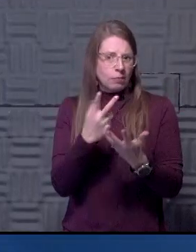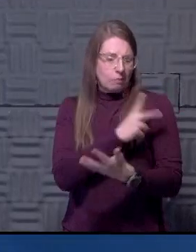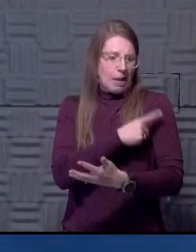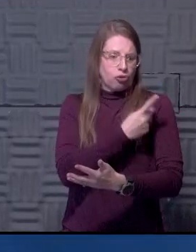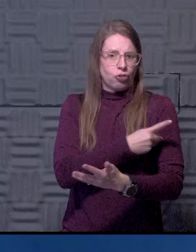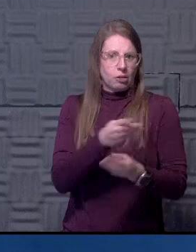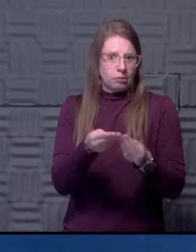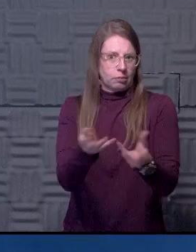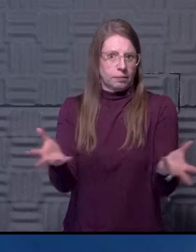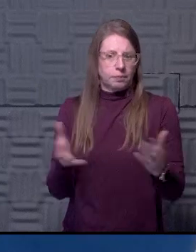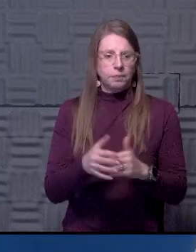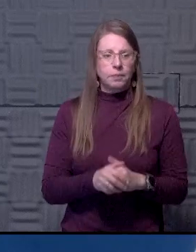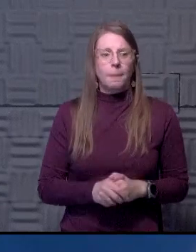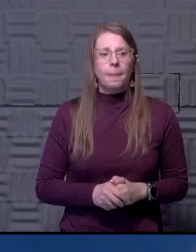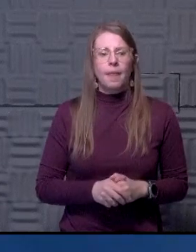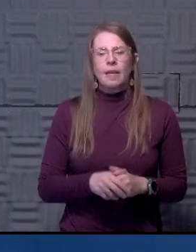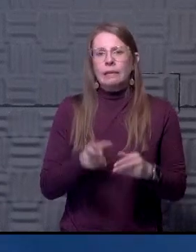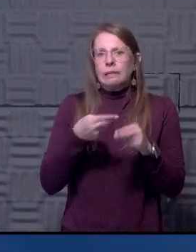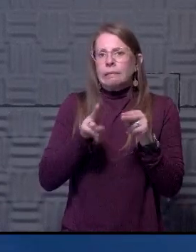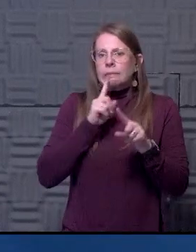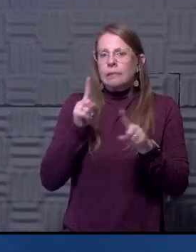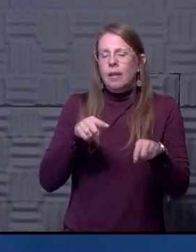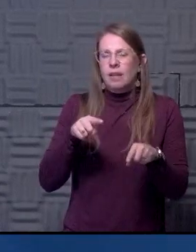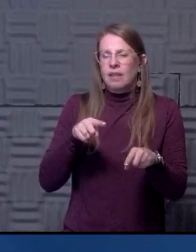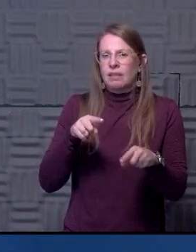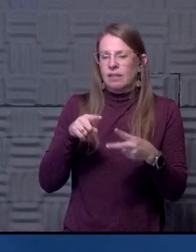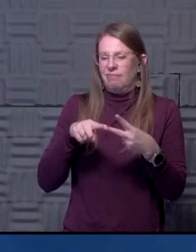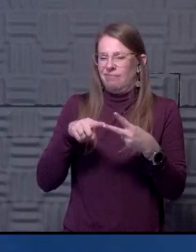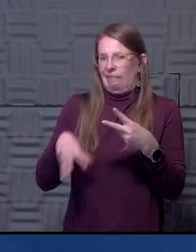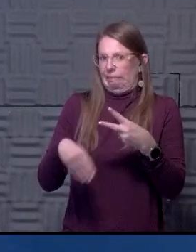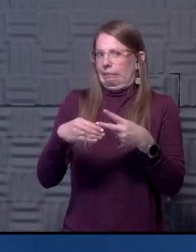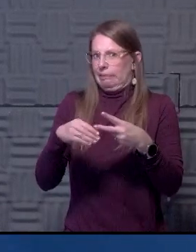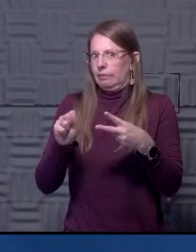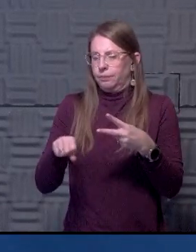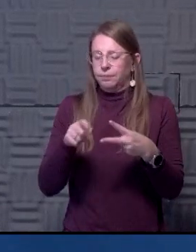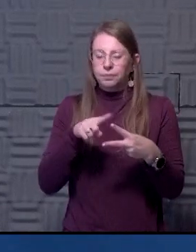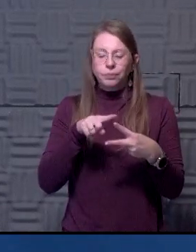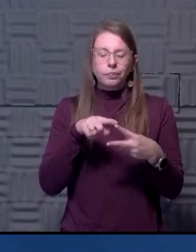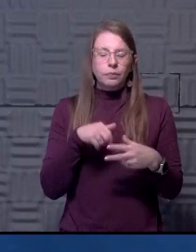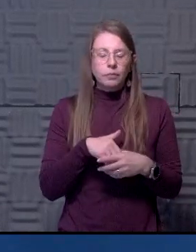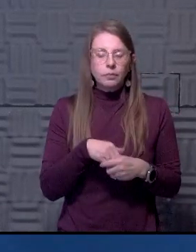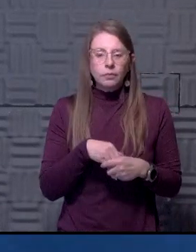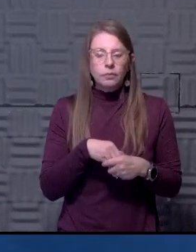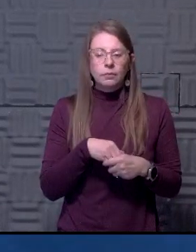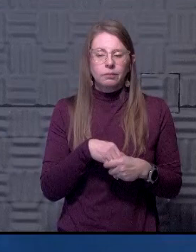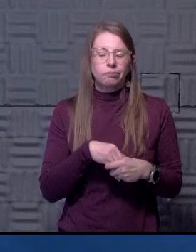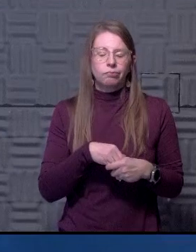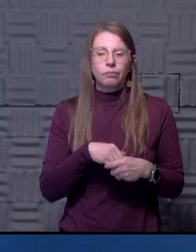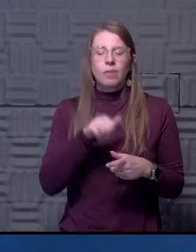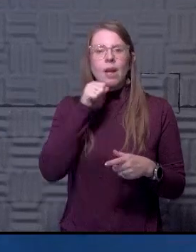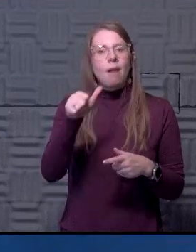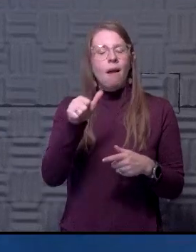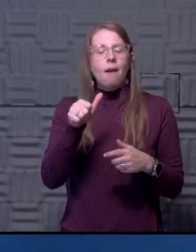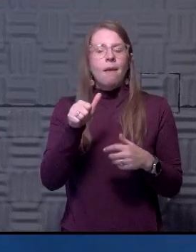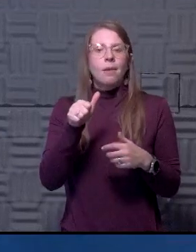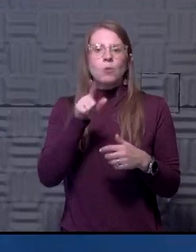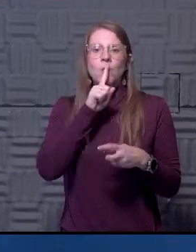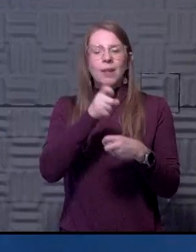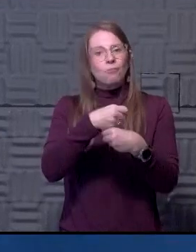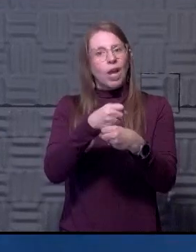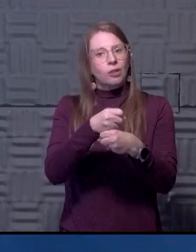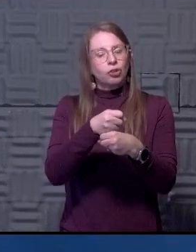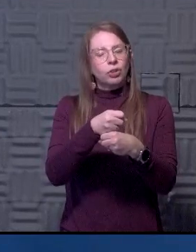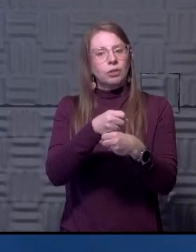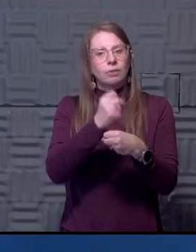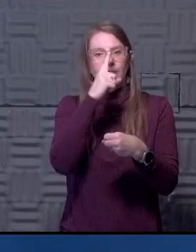Well, I'll briefly answer that, and maybe Dr. Pahood can contribute to it. I think it's not so much the production, because